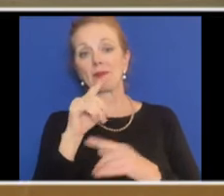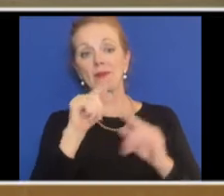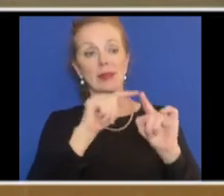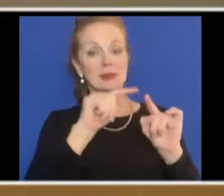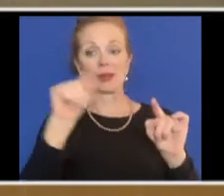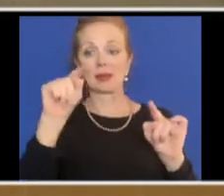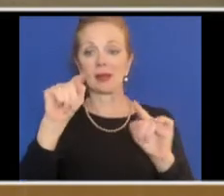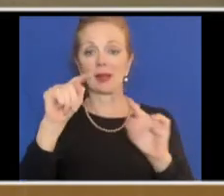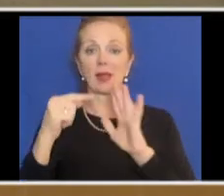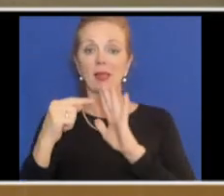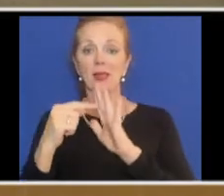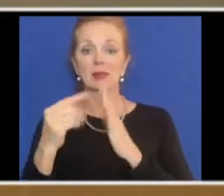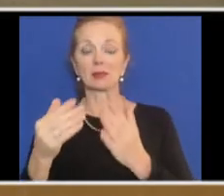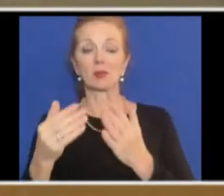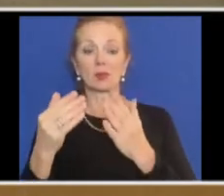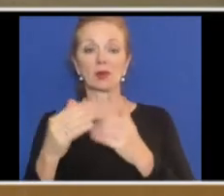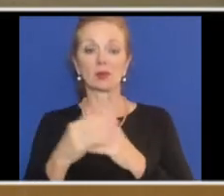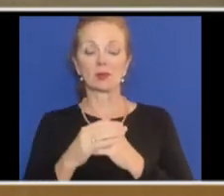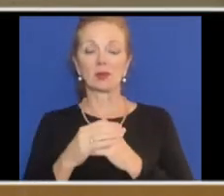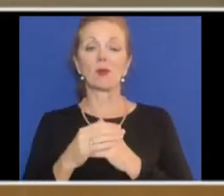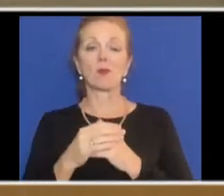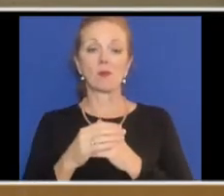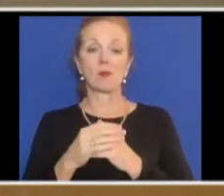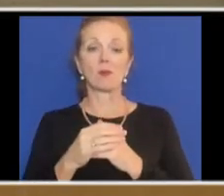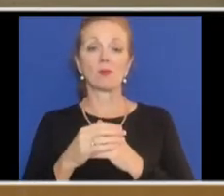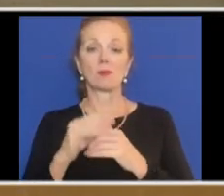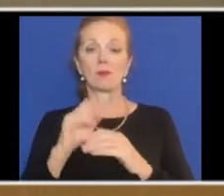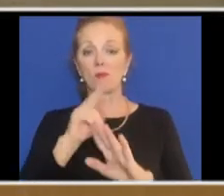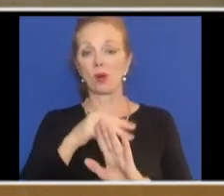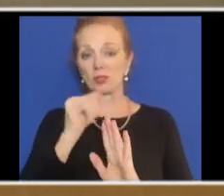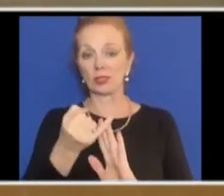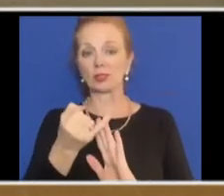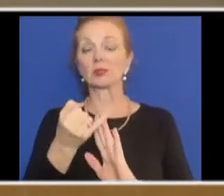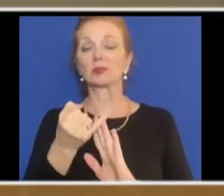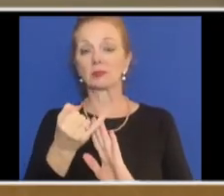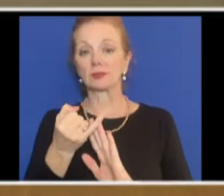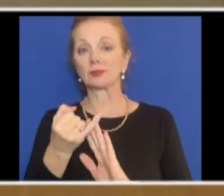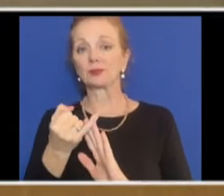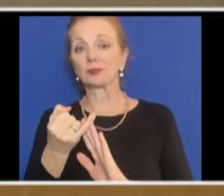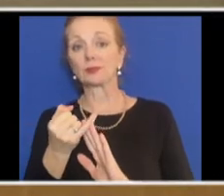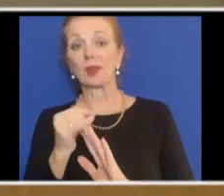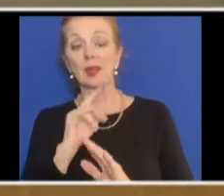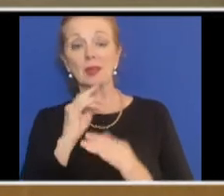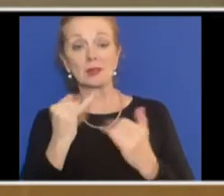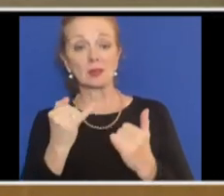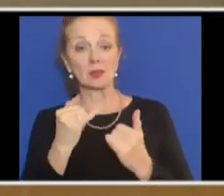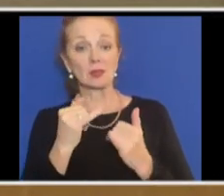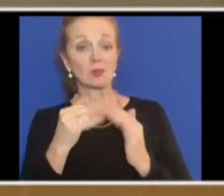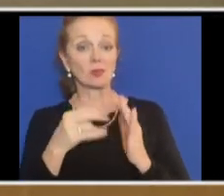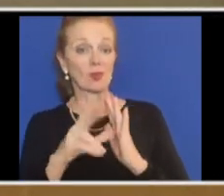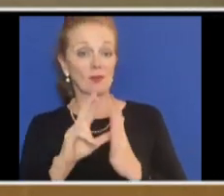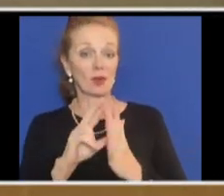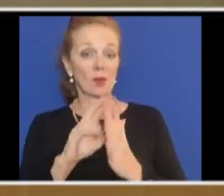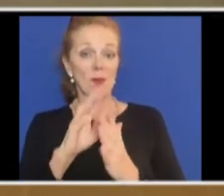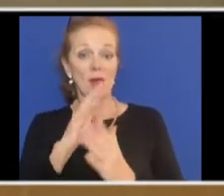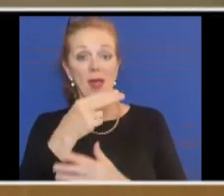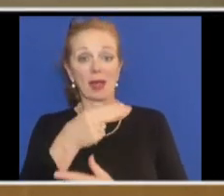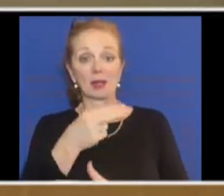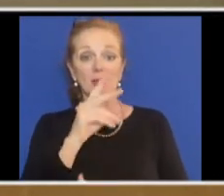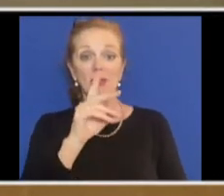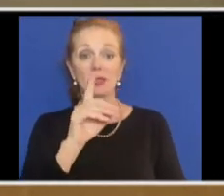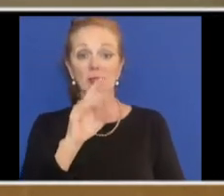from this proposed project is currently in review by the HTC